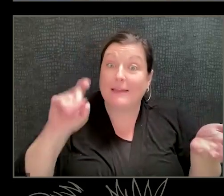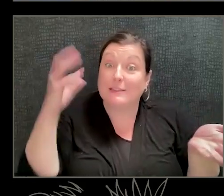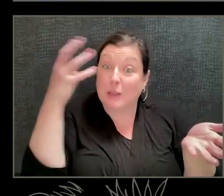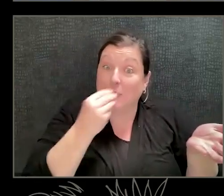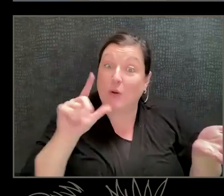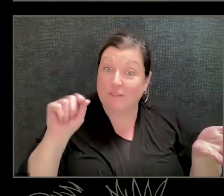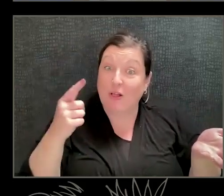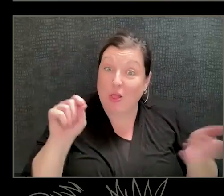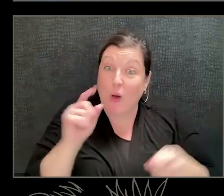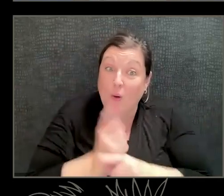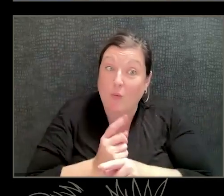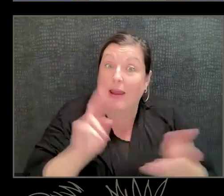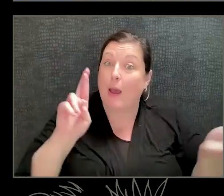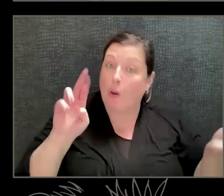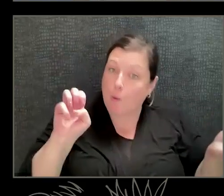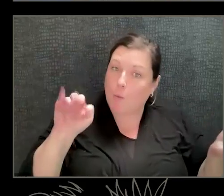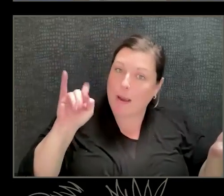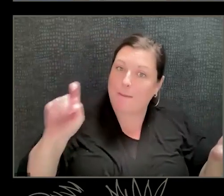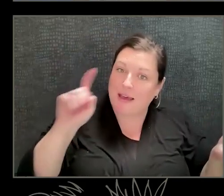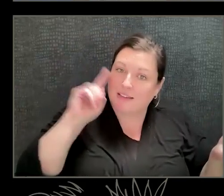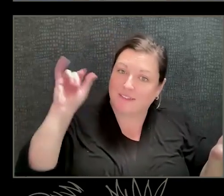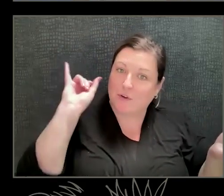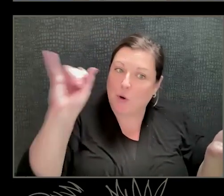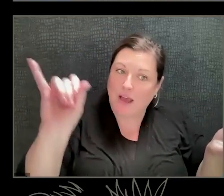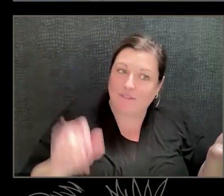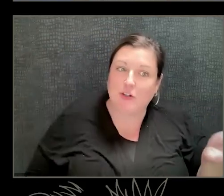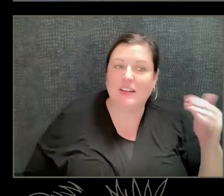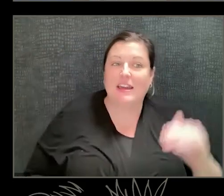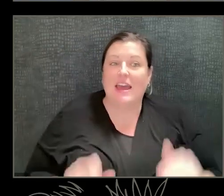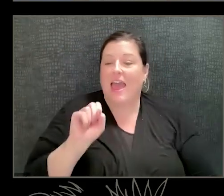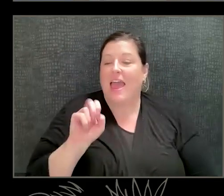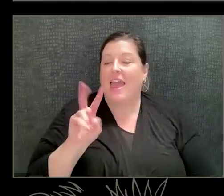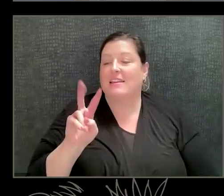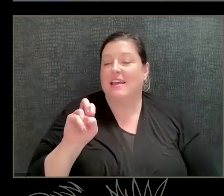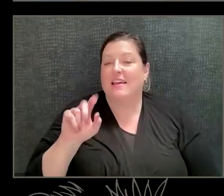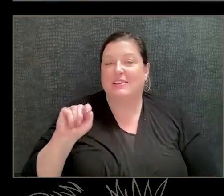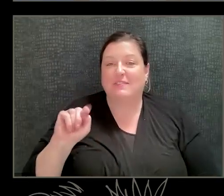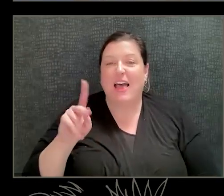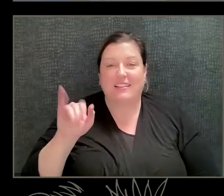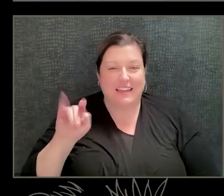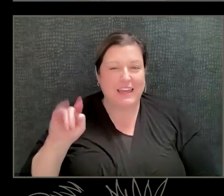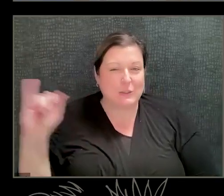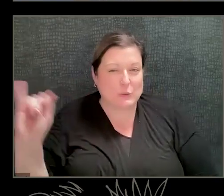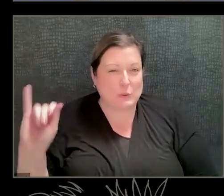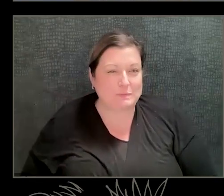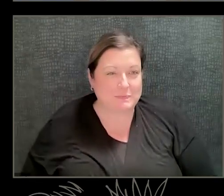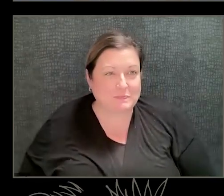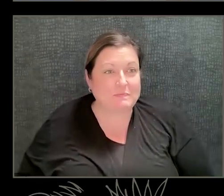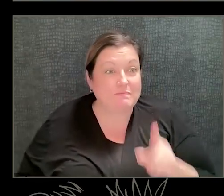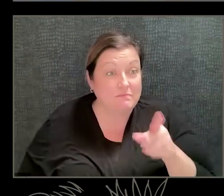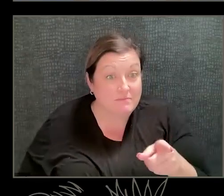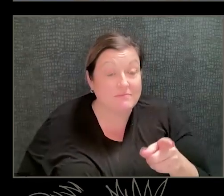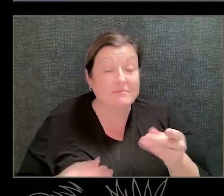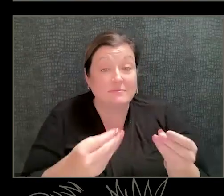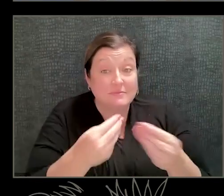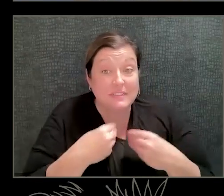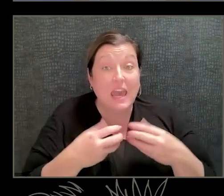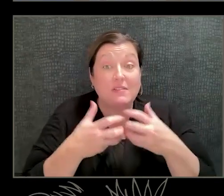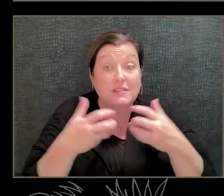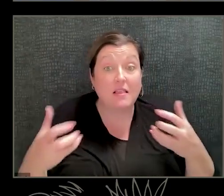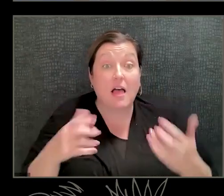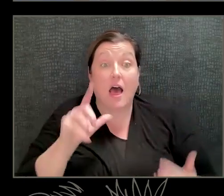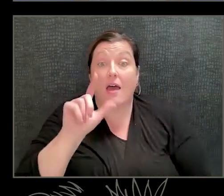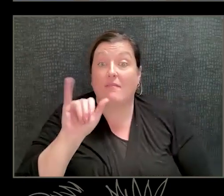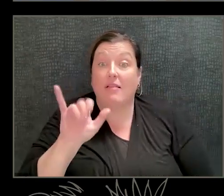right. It's Remix forever. And SvelteKit's cool, too. These frameworks gave us a lot of things, but they gave us